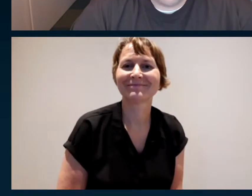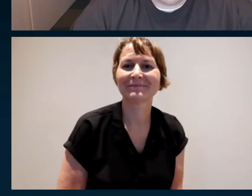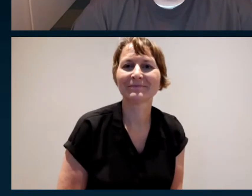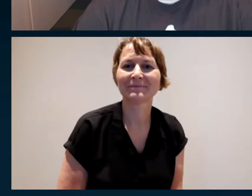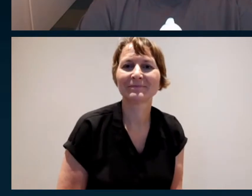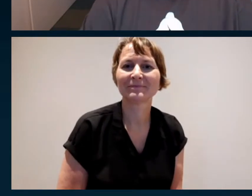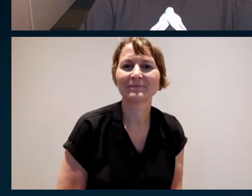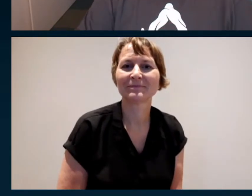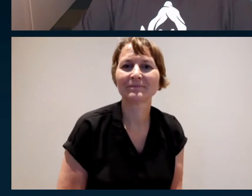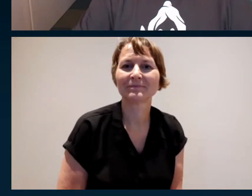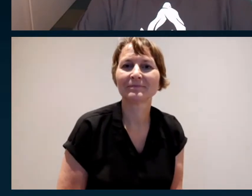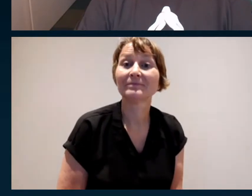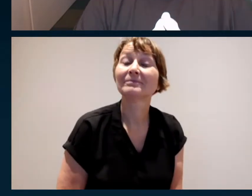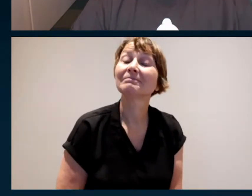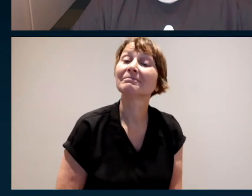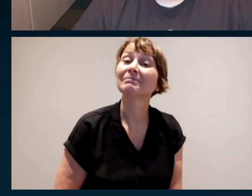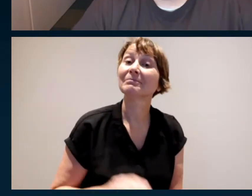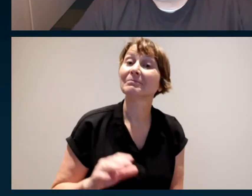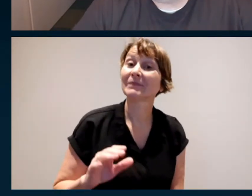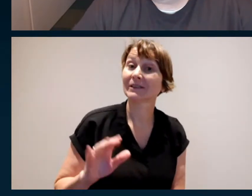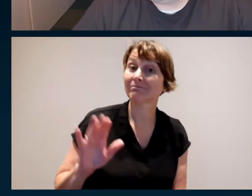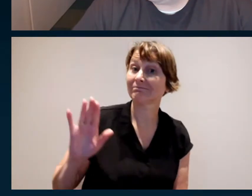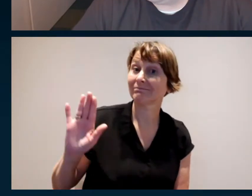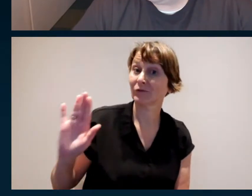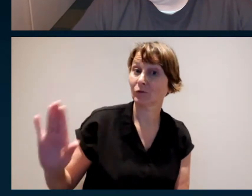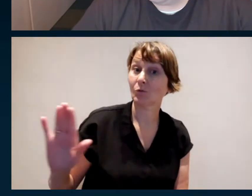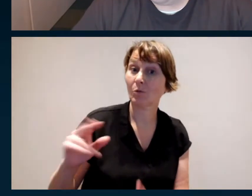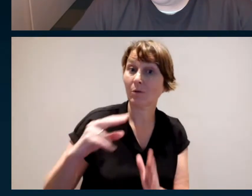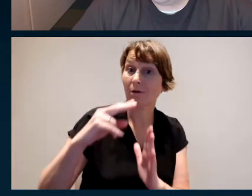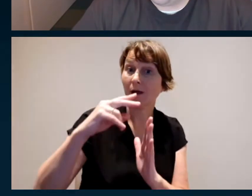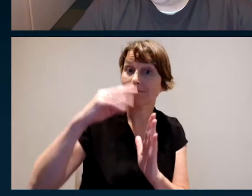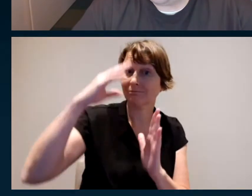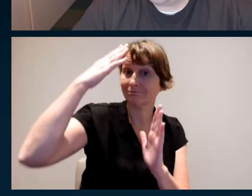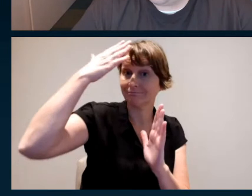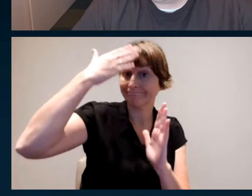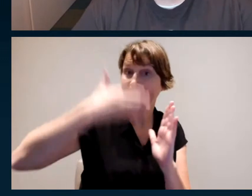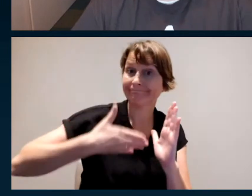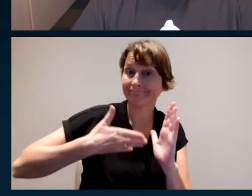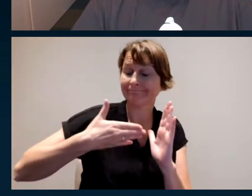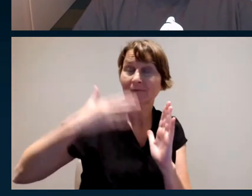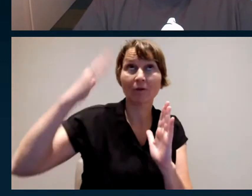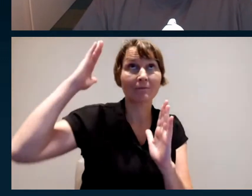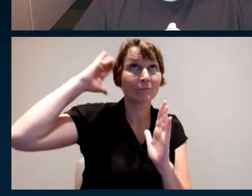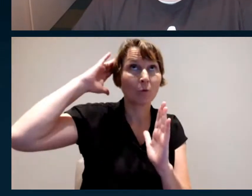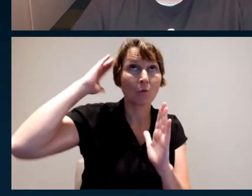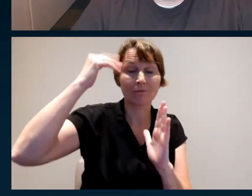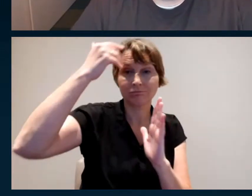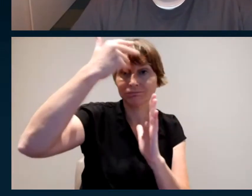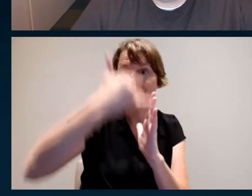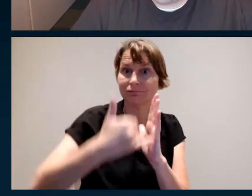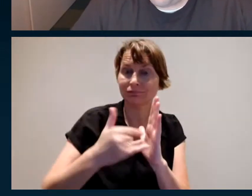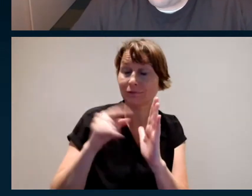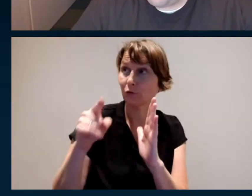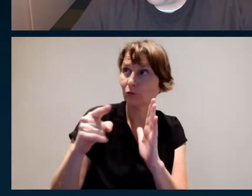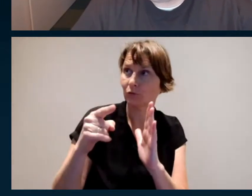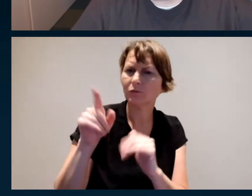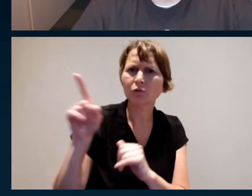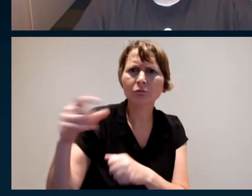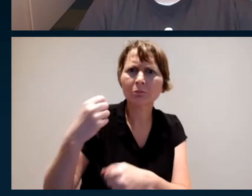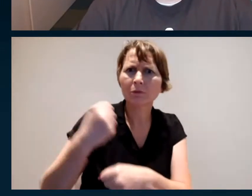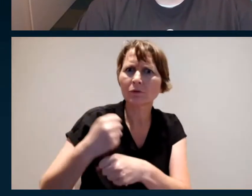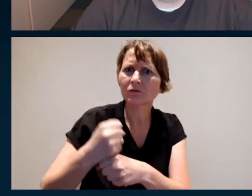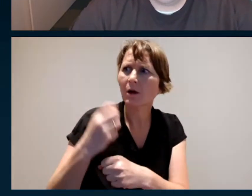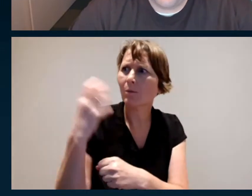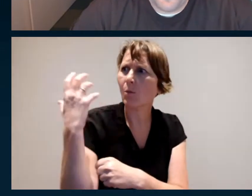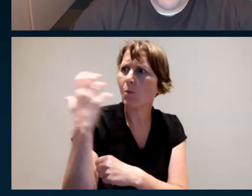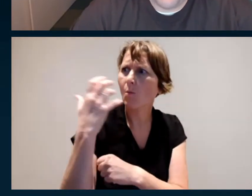read your profile, it seemed you had the most awesome job ever at Capgemini because